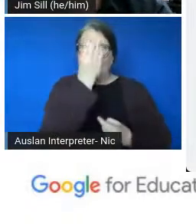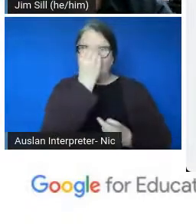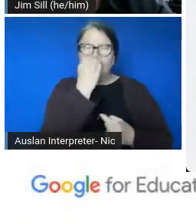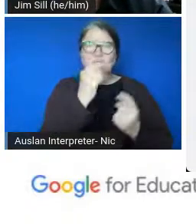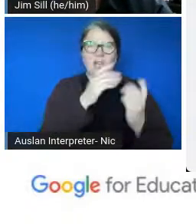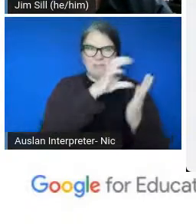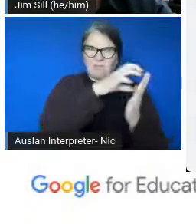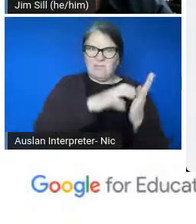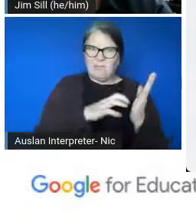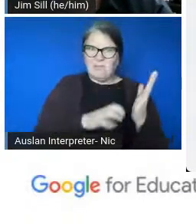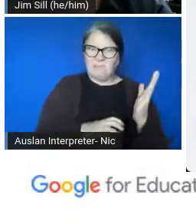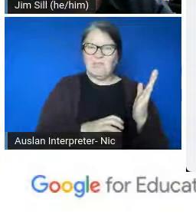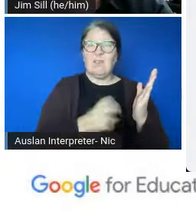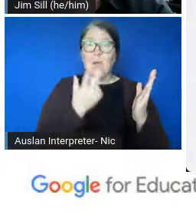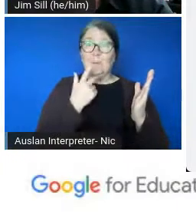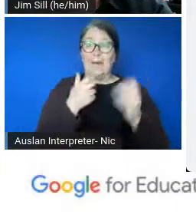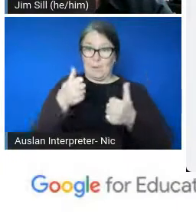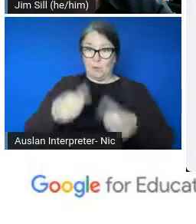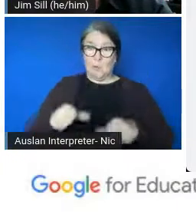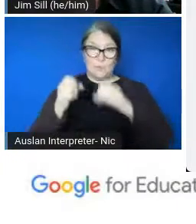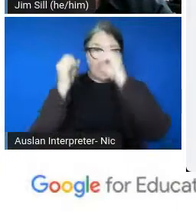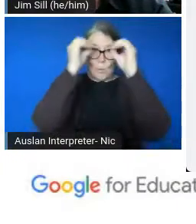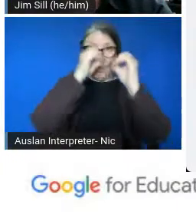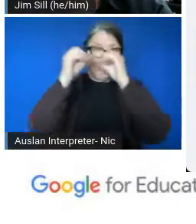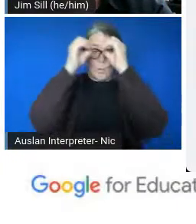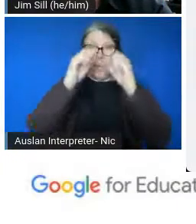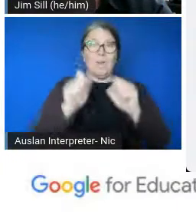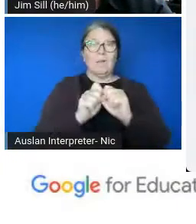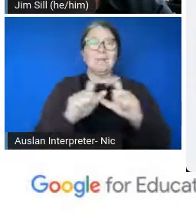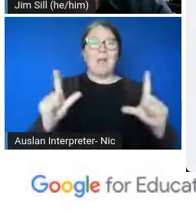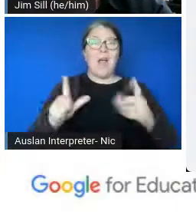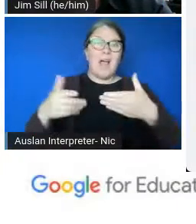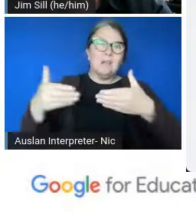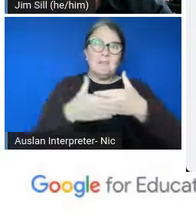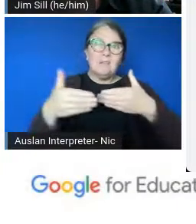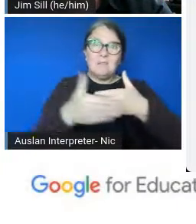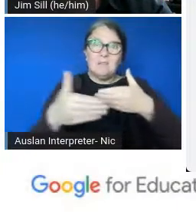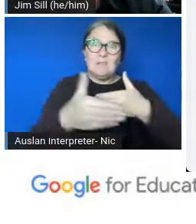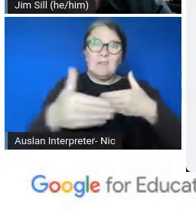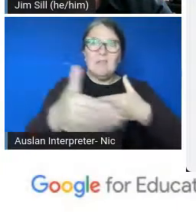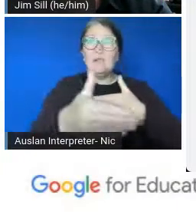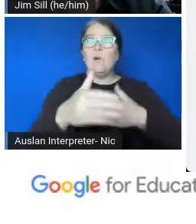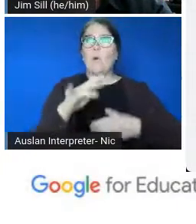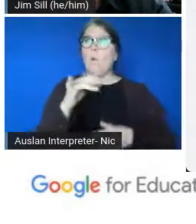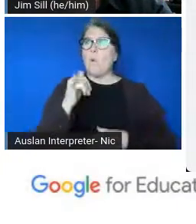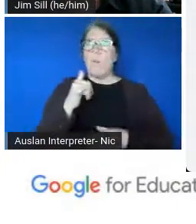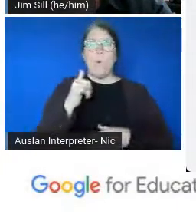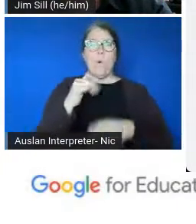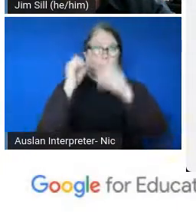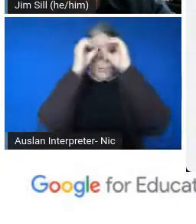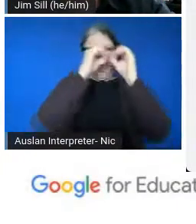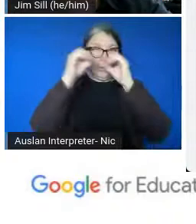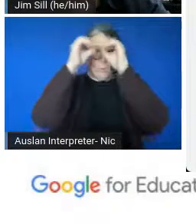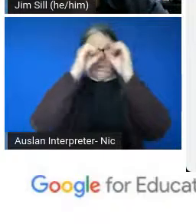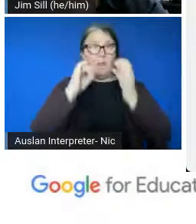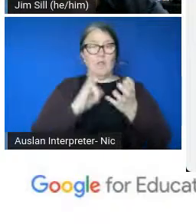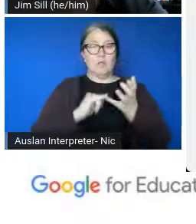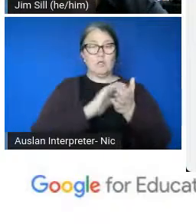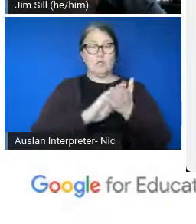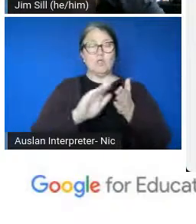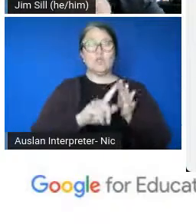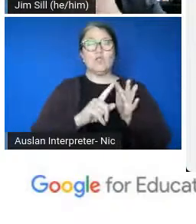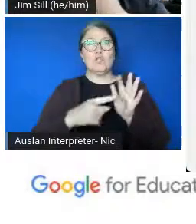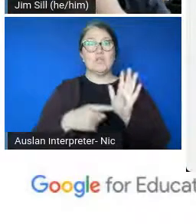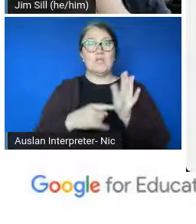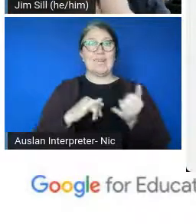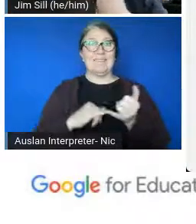if they've used Google Slides, if they've collected data with Google Sheets like we looked at the other week, they can upload it all